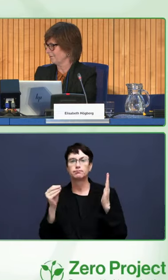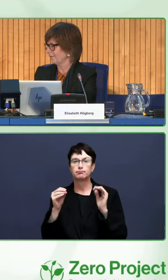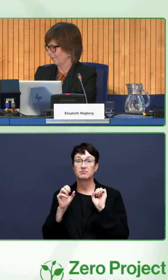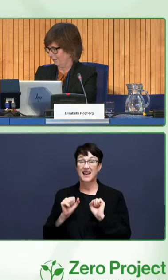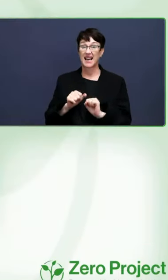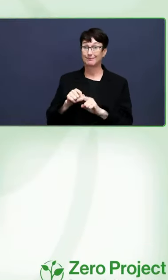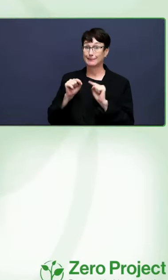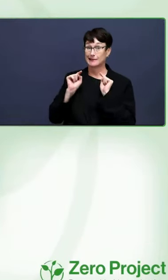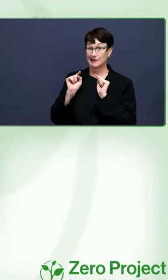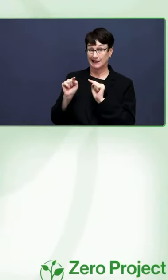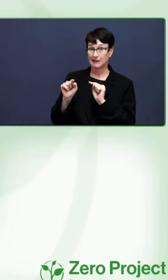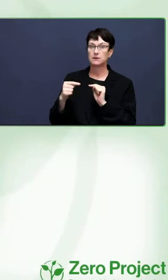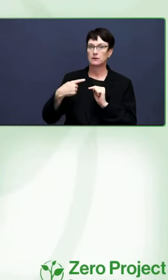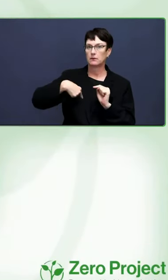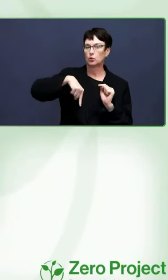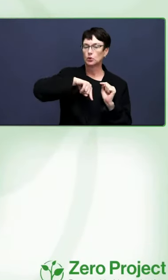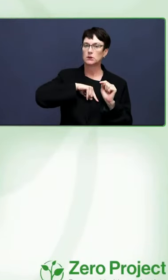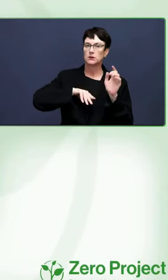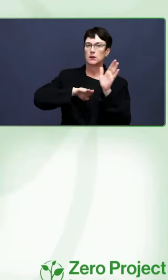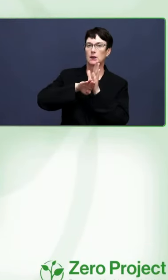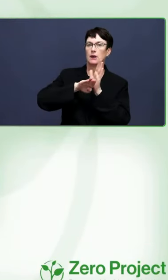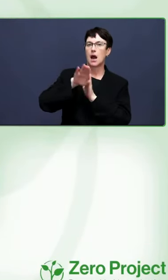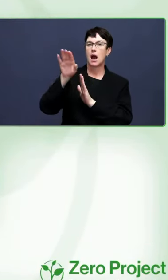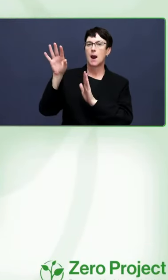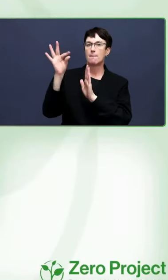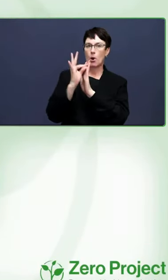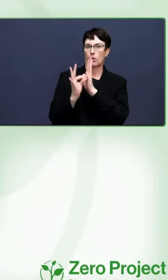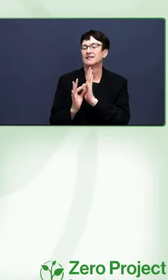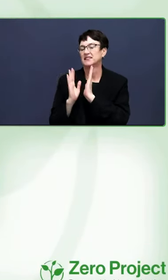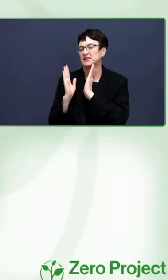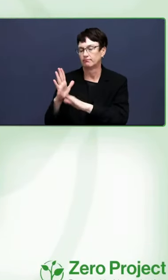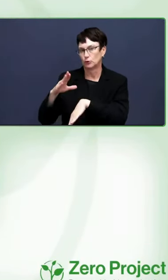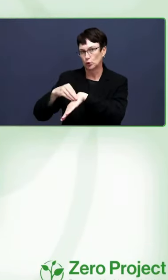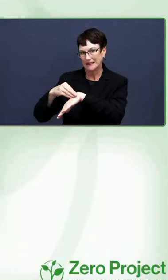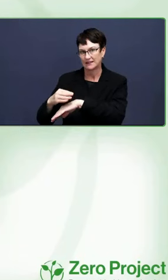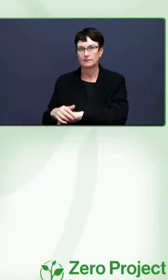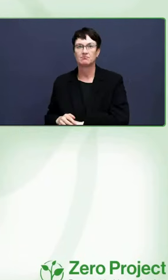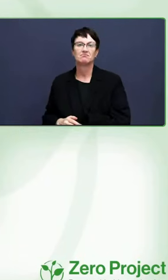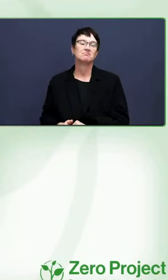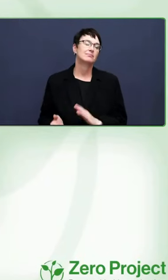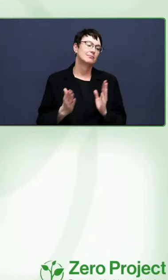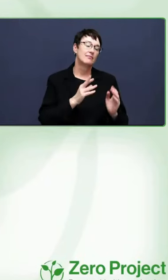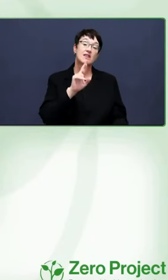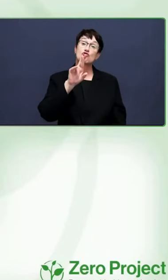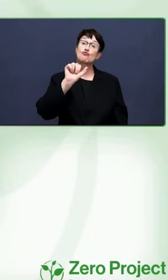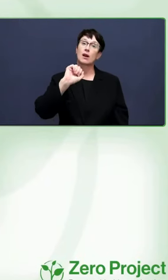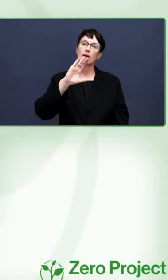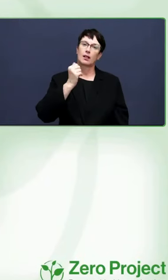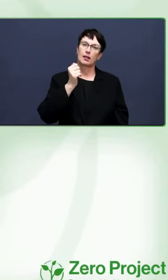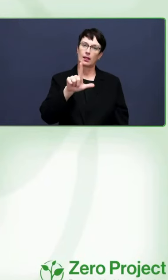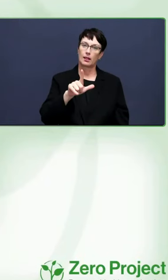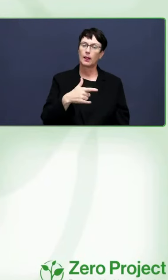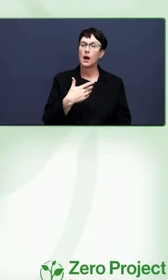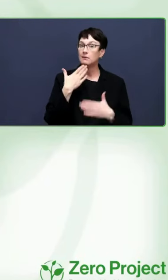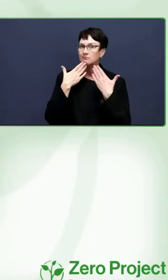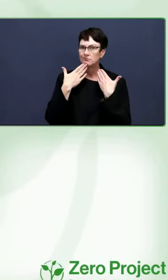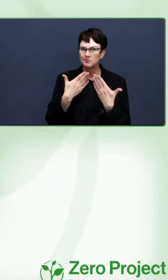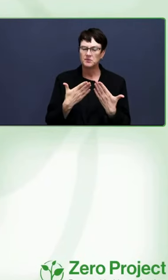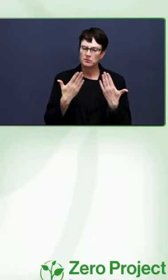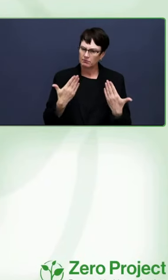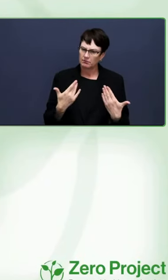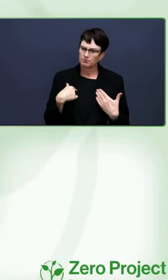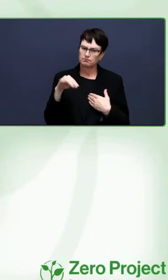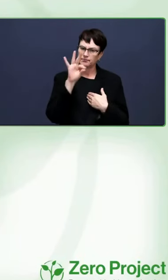to you is, have Sweden supported the implementation and adoption of